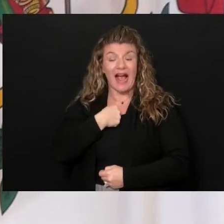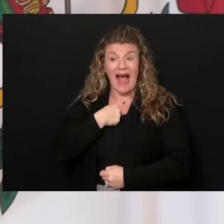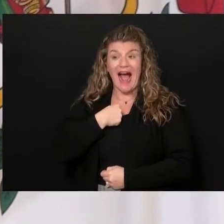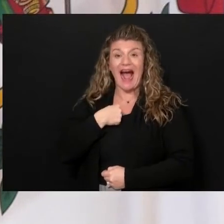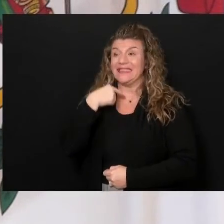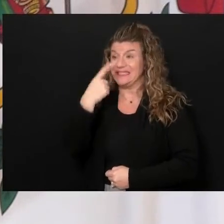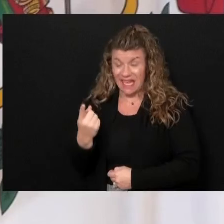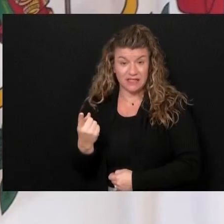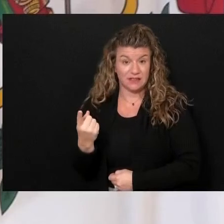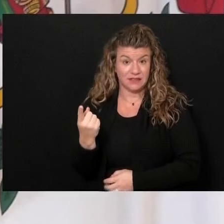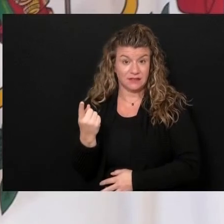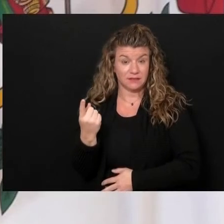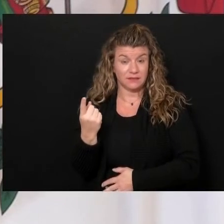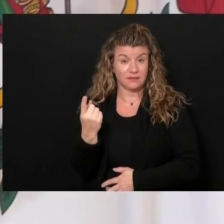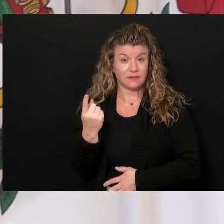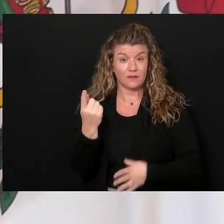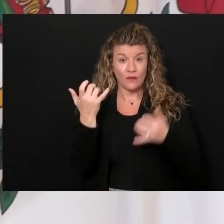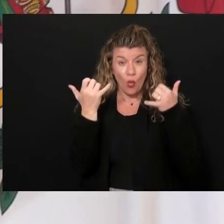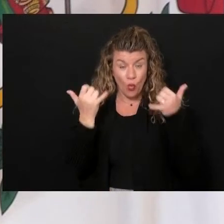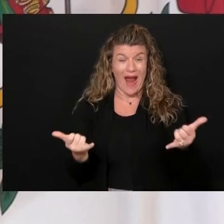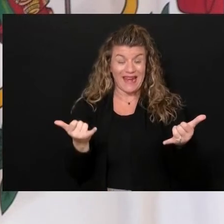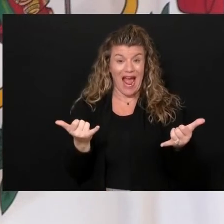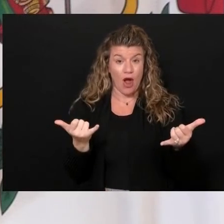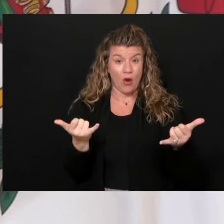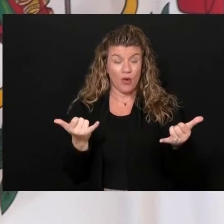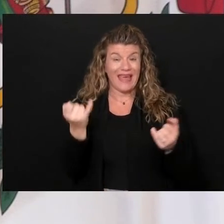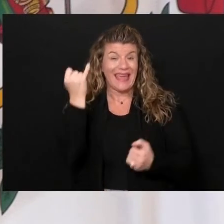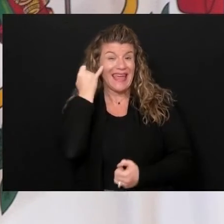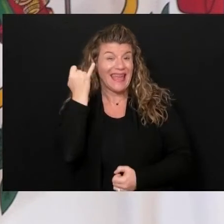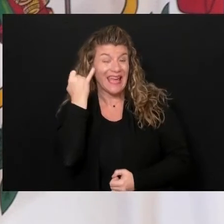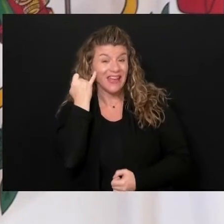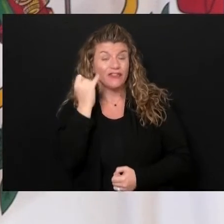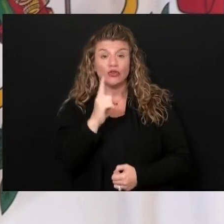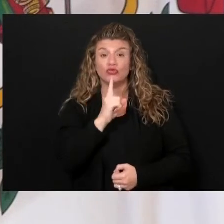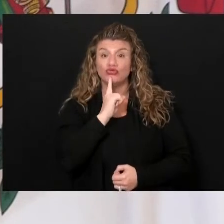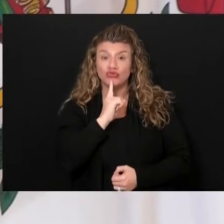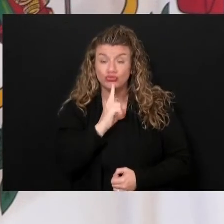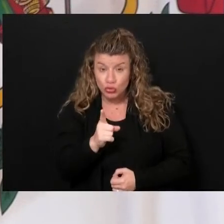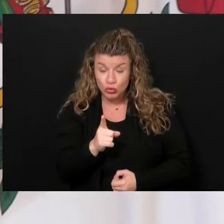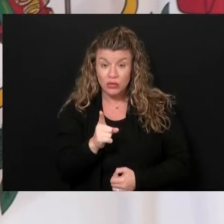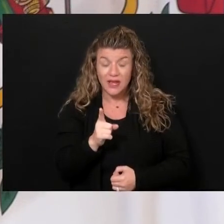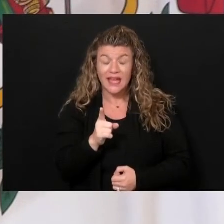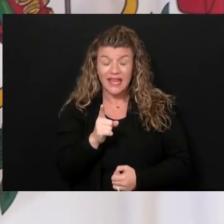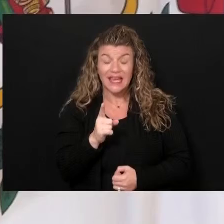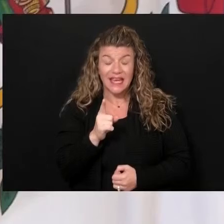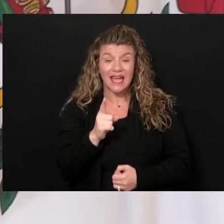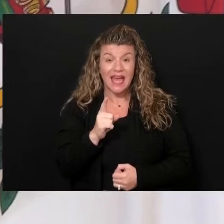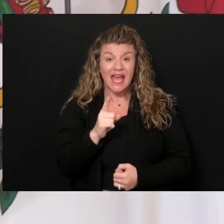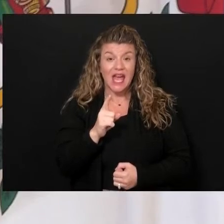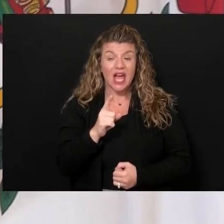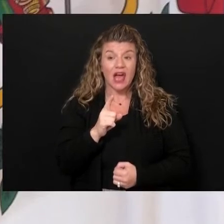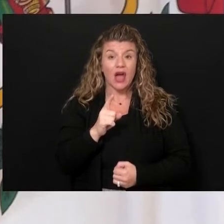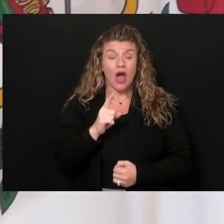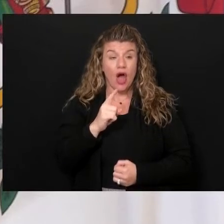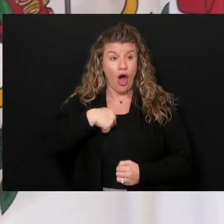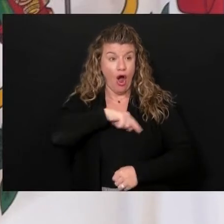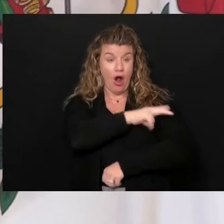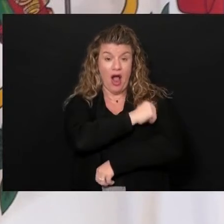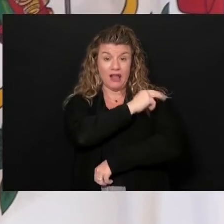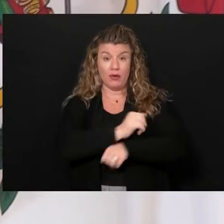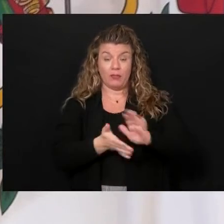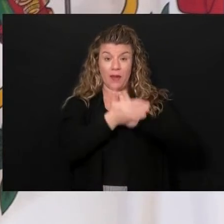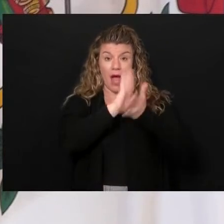said, at this point in time, if truly we are going to be overrun with